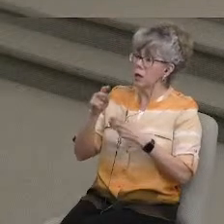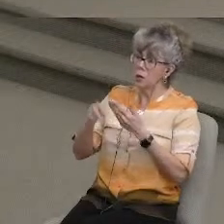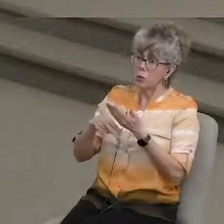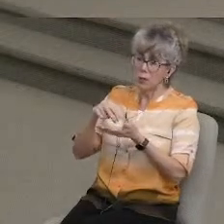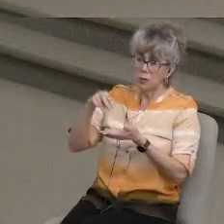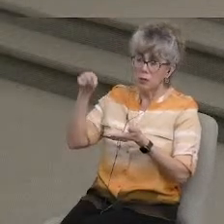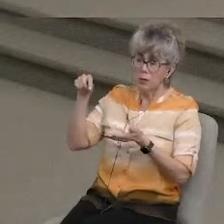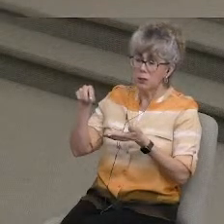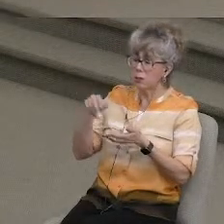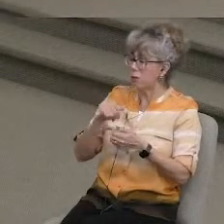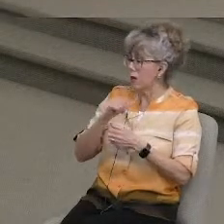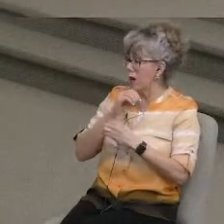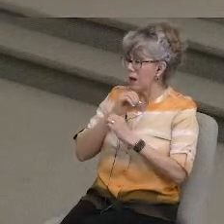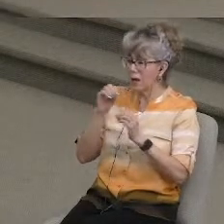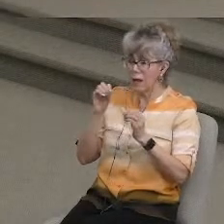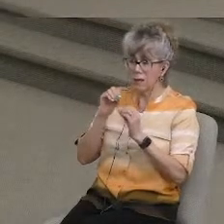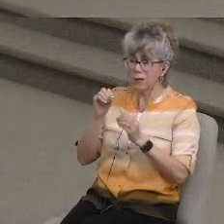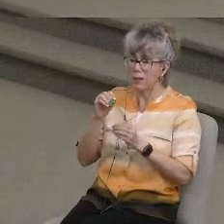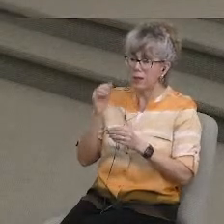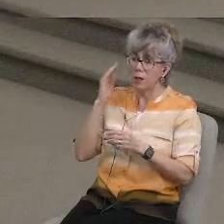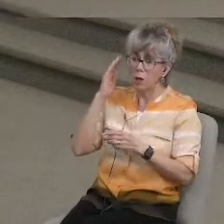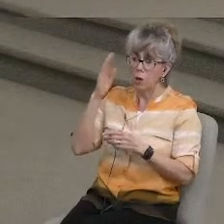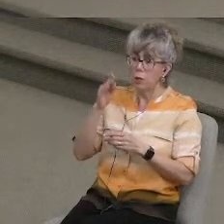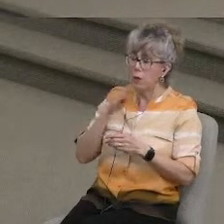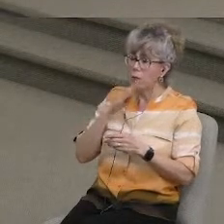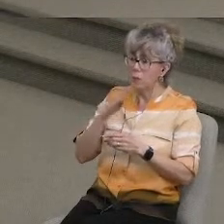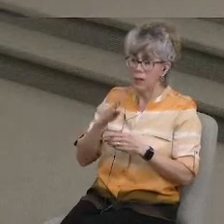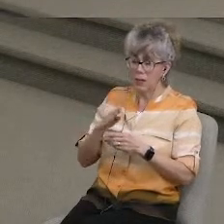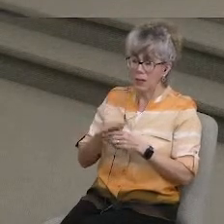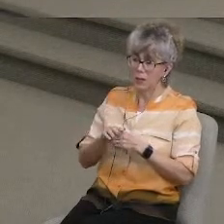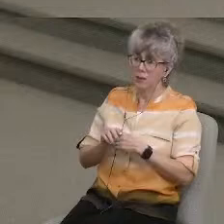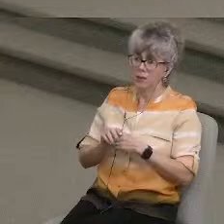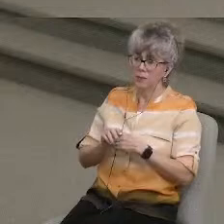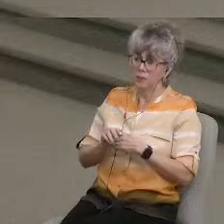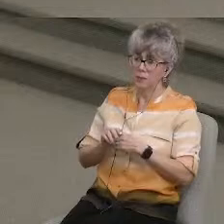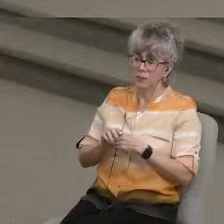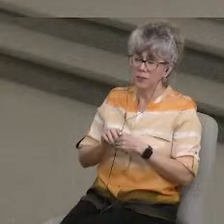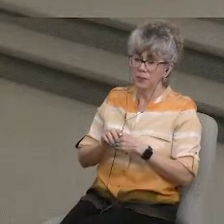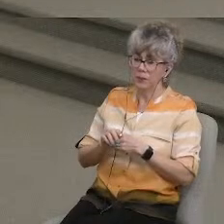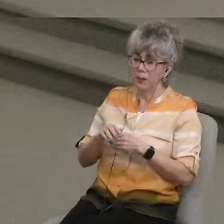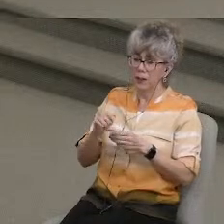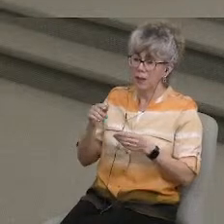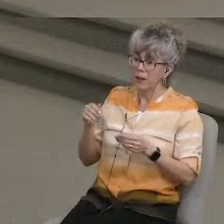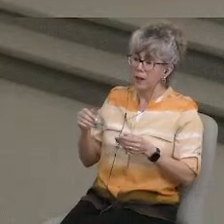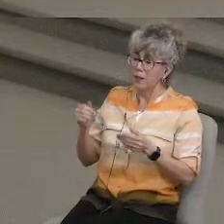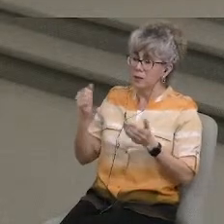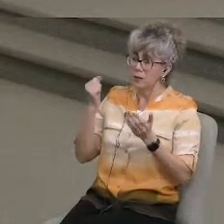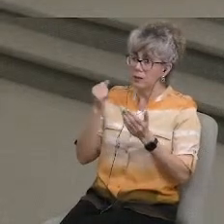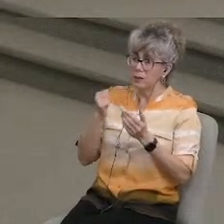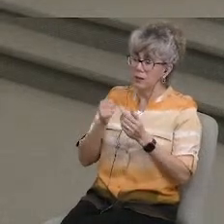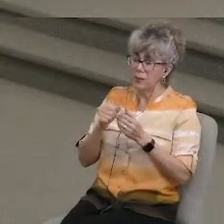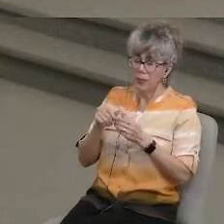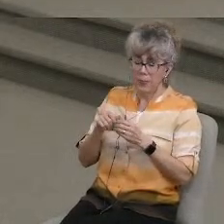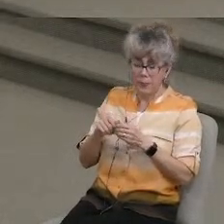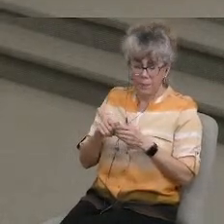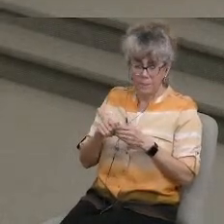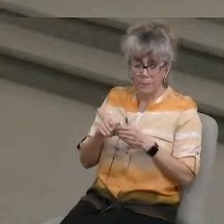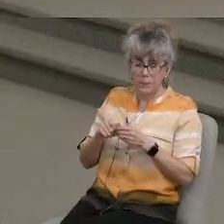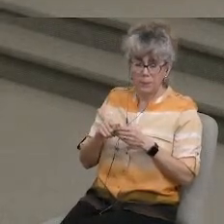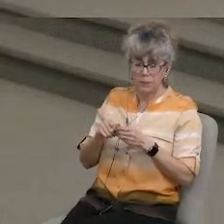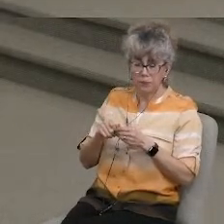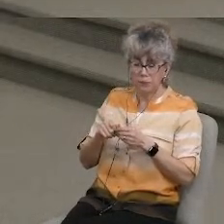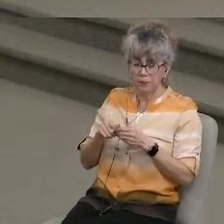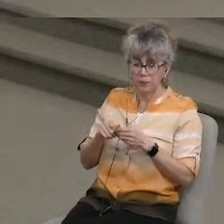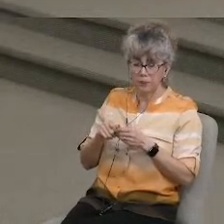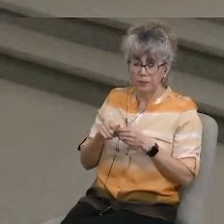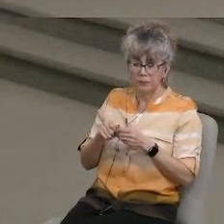our sins. The resurrection was the complete and final nail in the coffin of darkness.